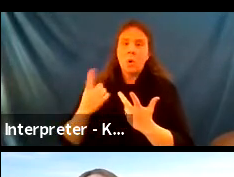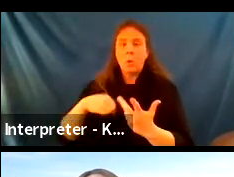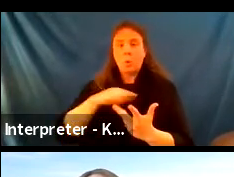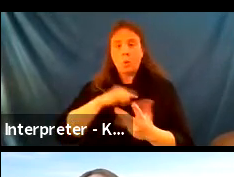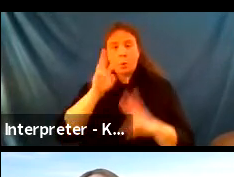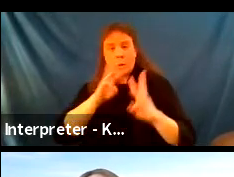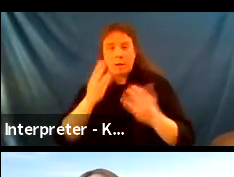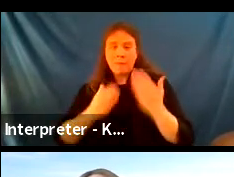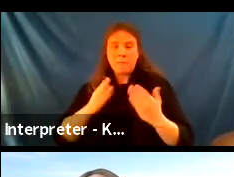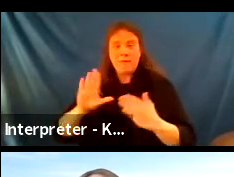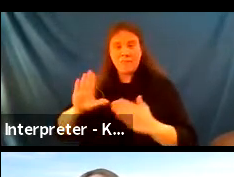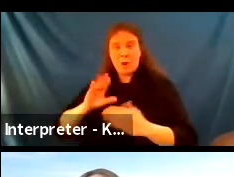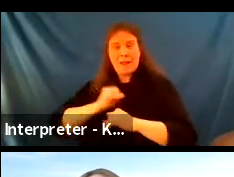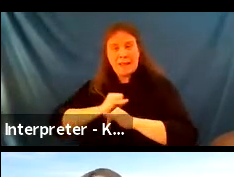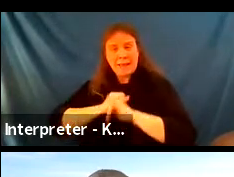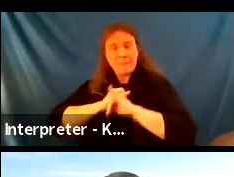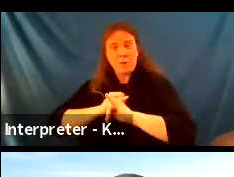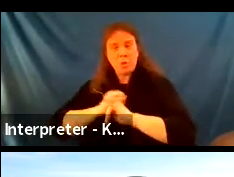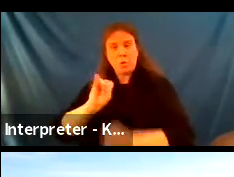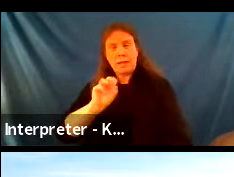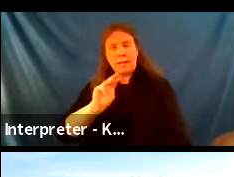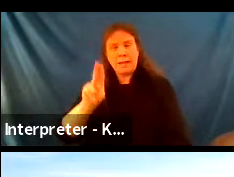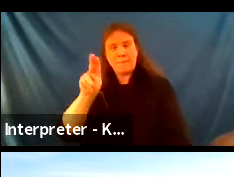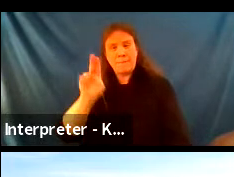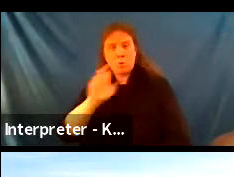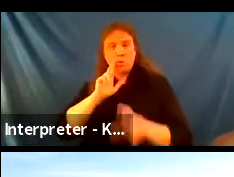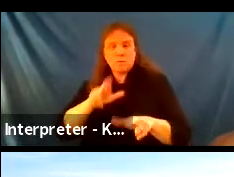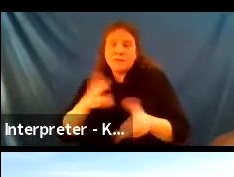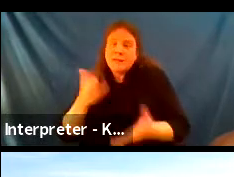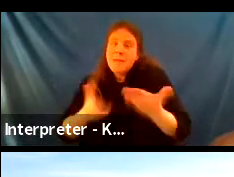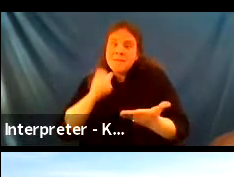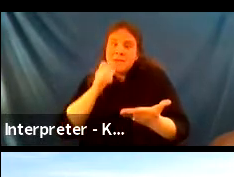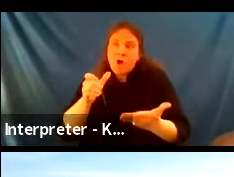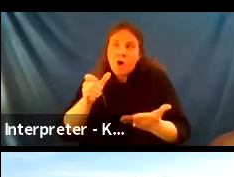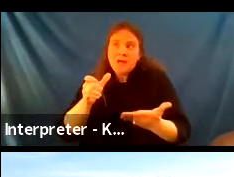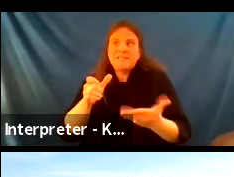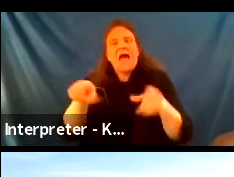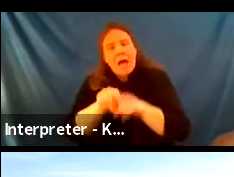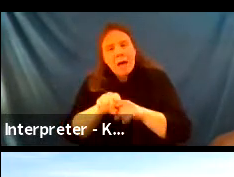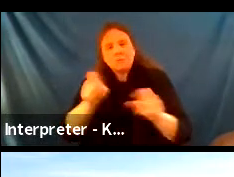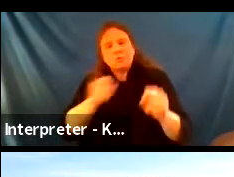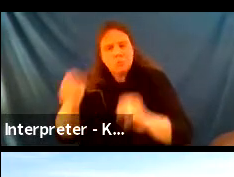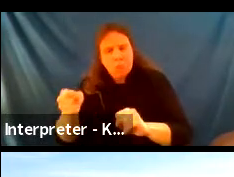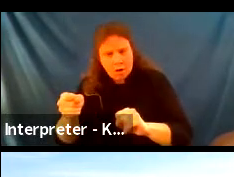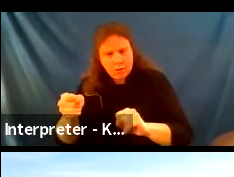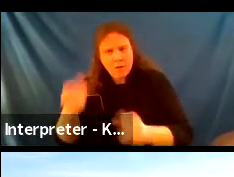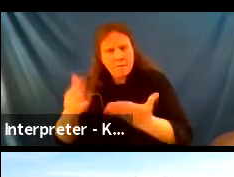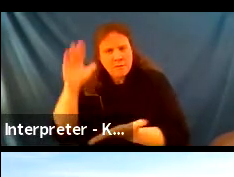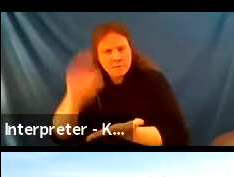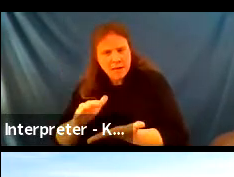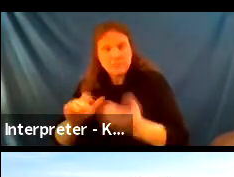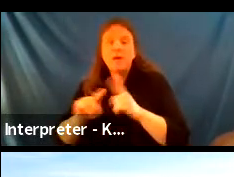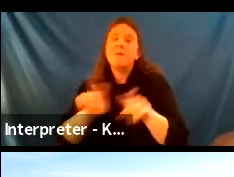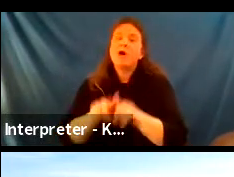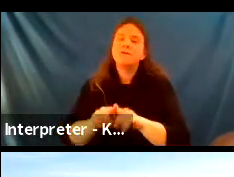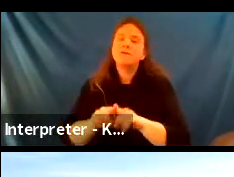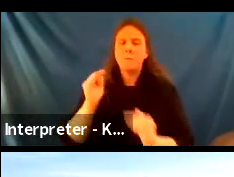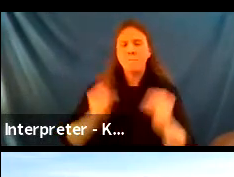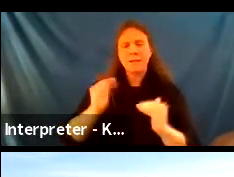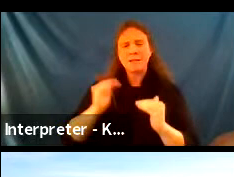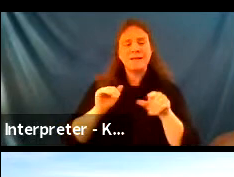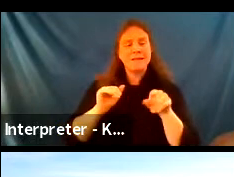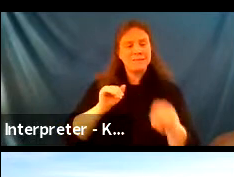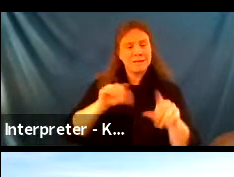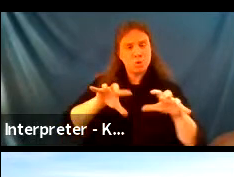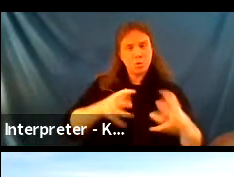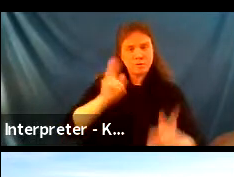response may not be as robust. But we also have to balance that against the fact that a lot of these individuals with these comorbidities are also at